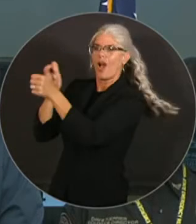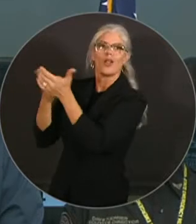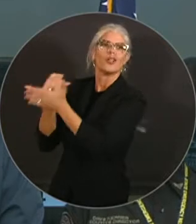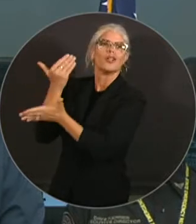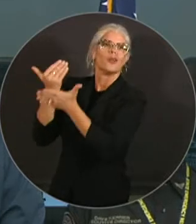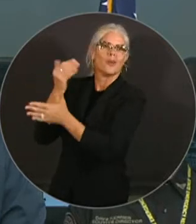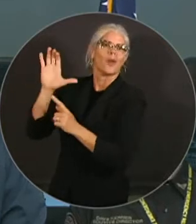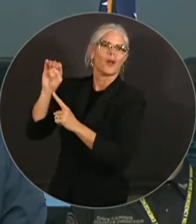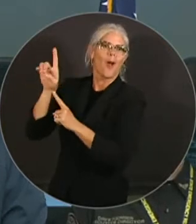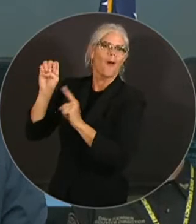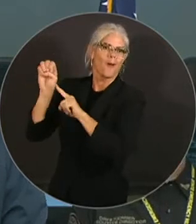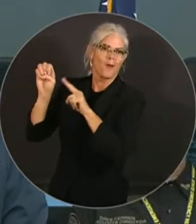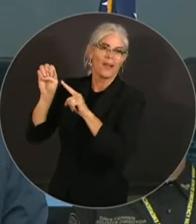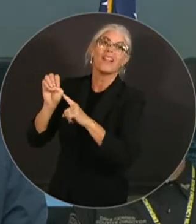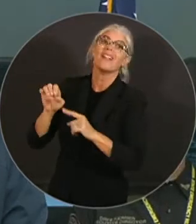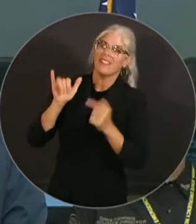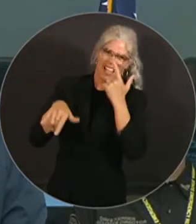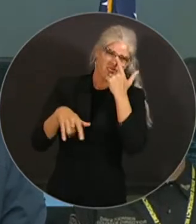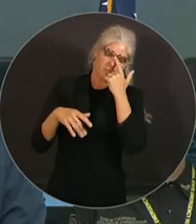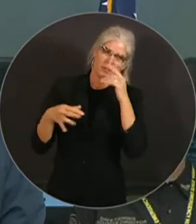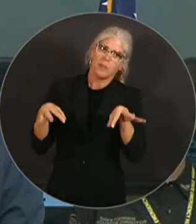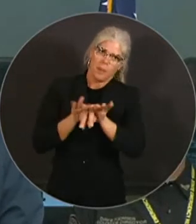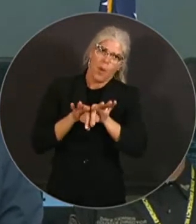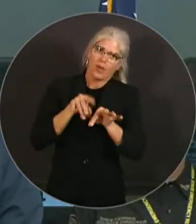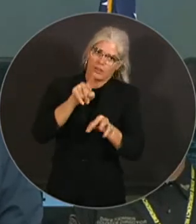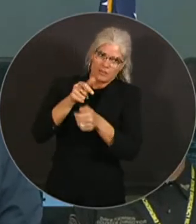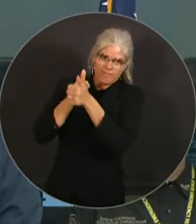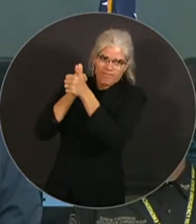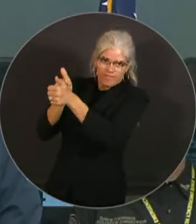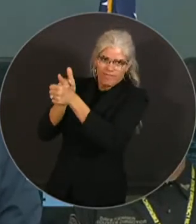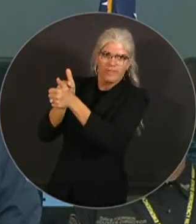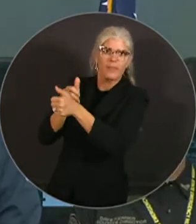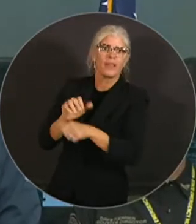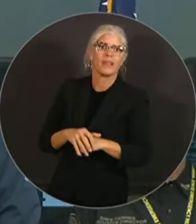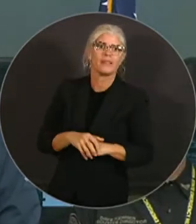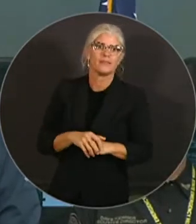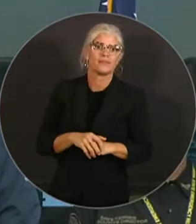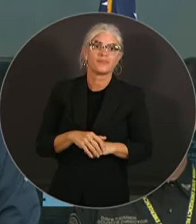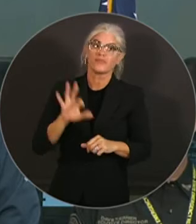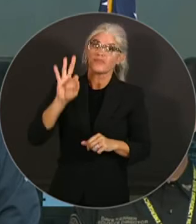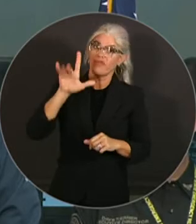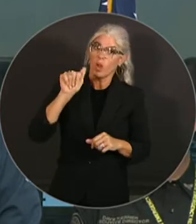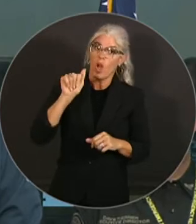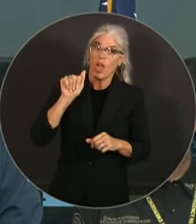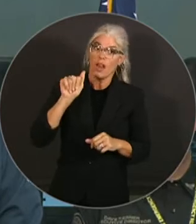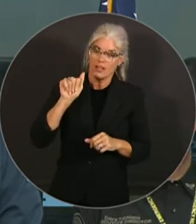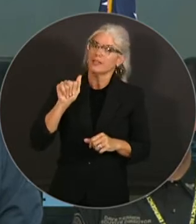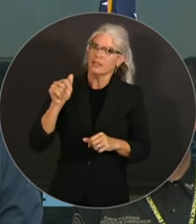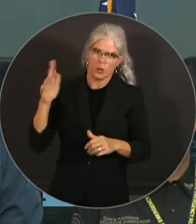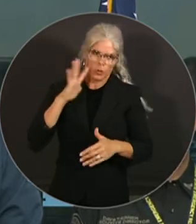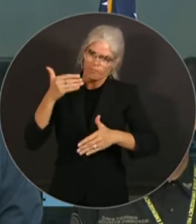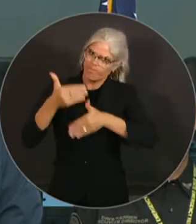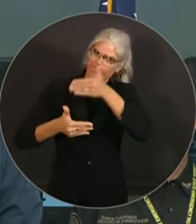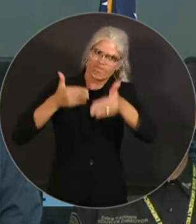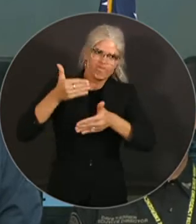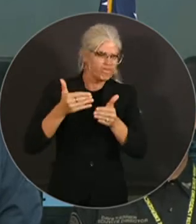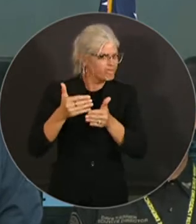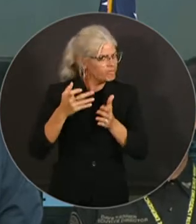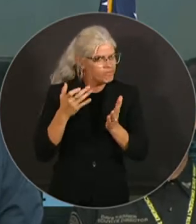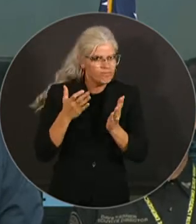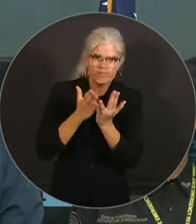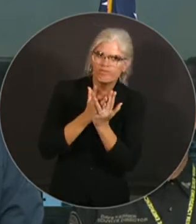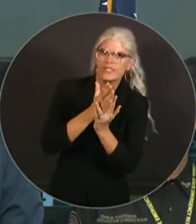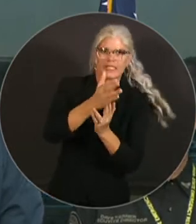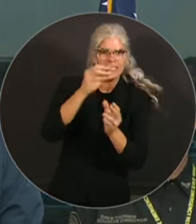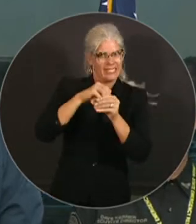it's very, very important to point out that Florida leads the way in our resilient building code. Even the governor of this last